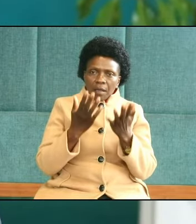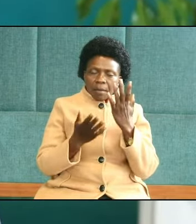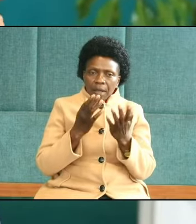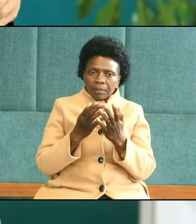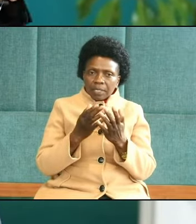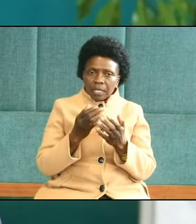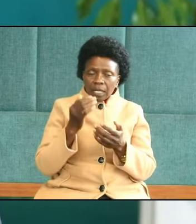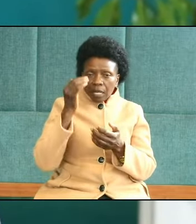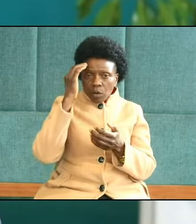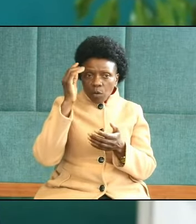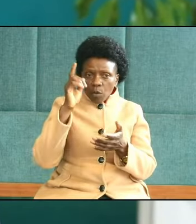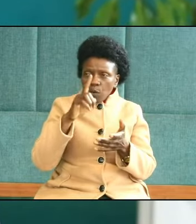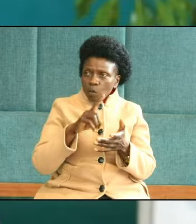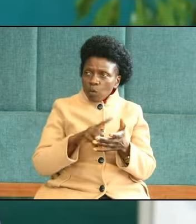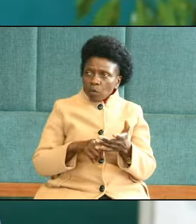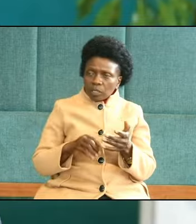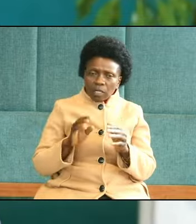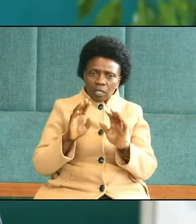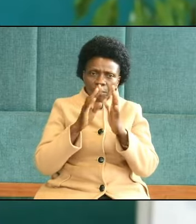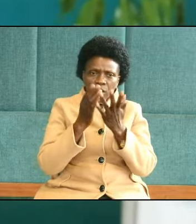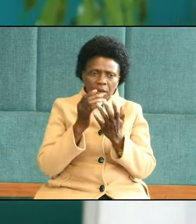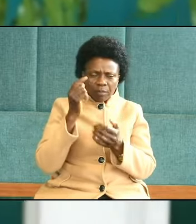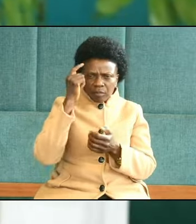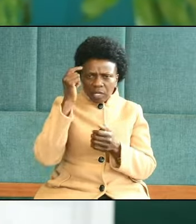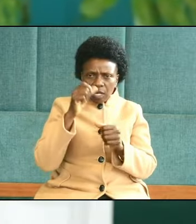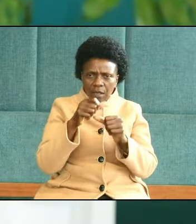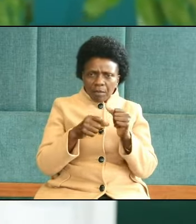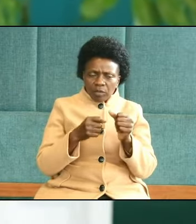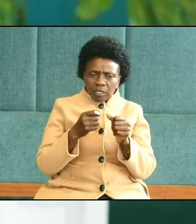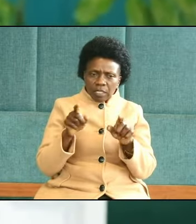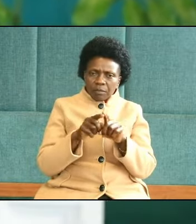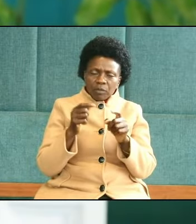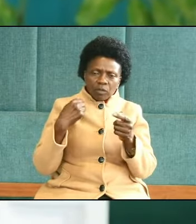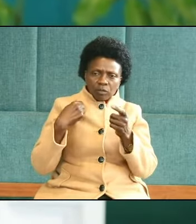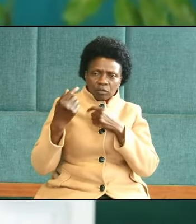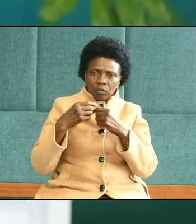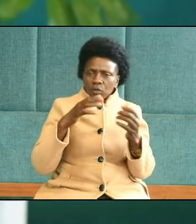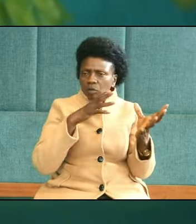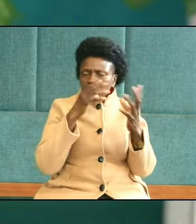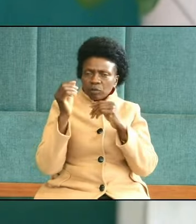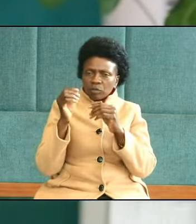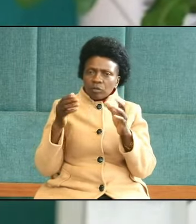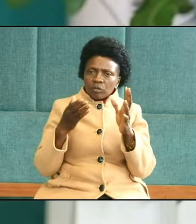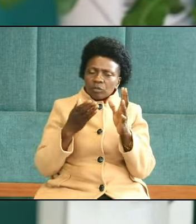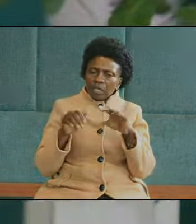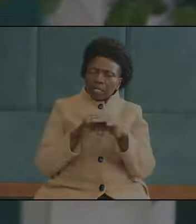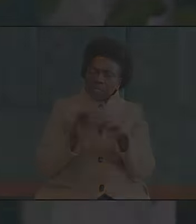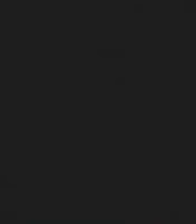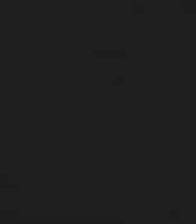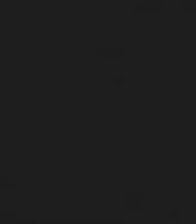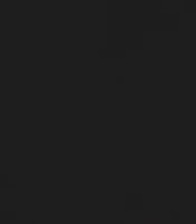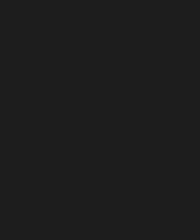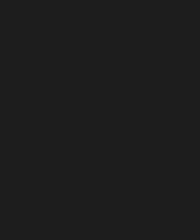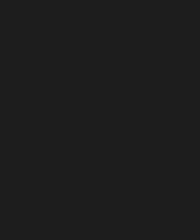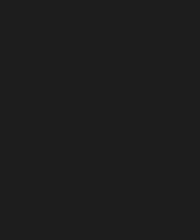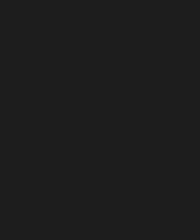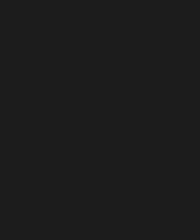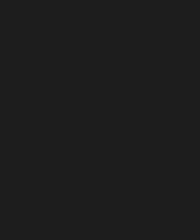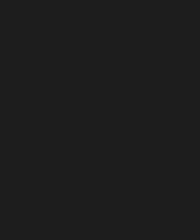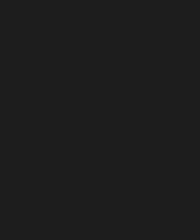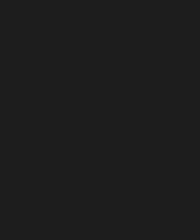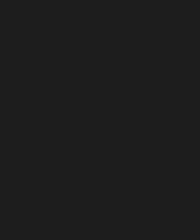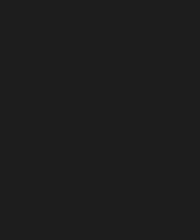guess what book I'm thinking about as we consider going to this book in which, listen carefully, there are no miracles in this